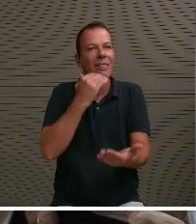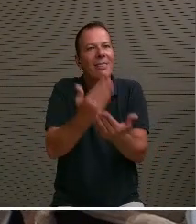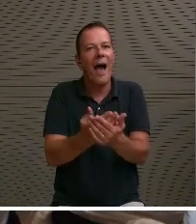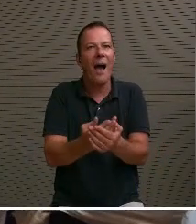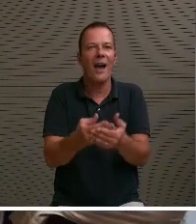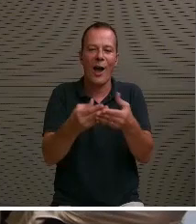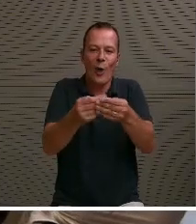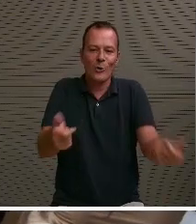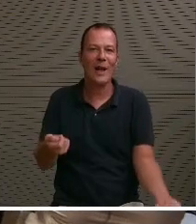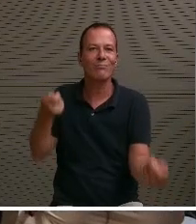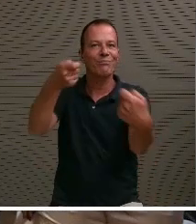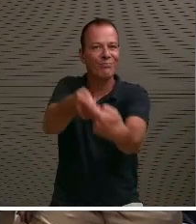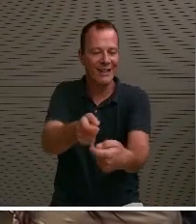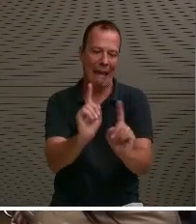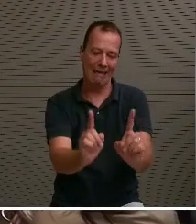go. So